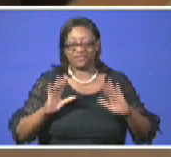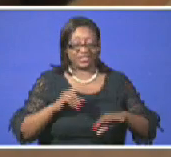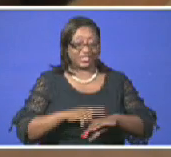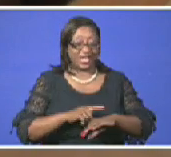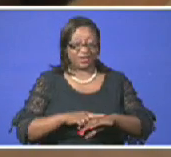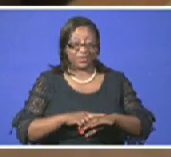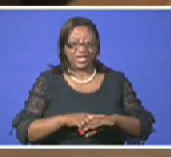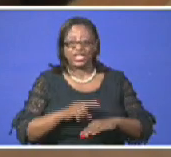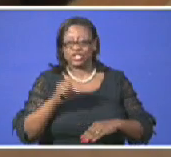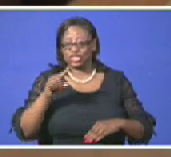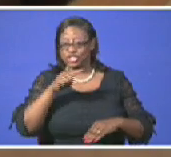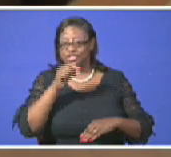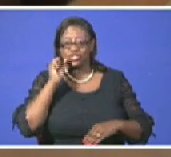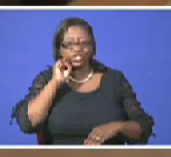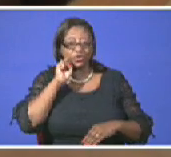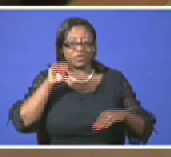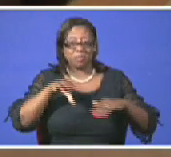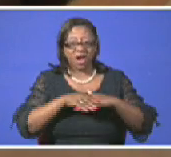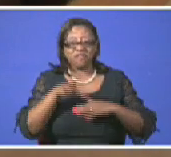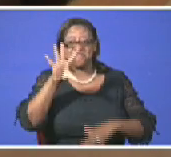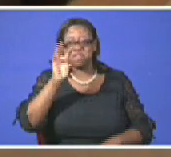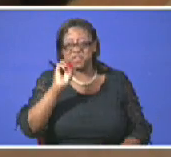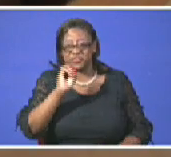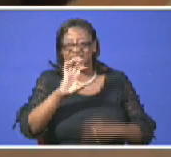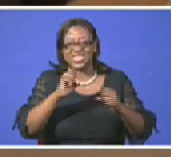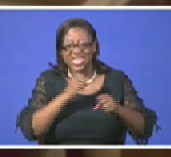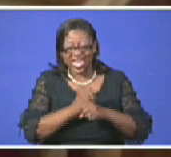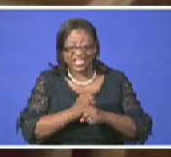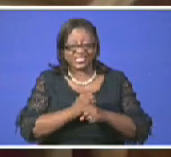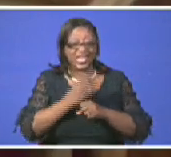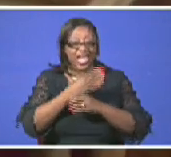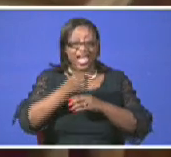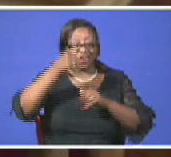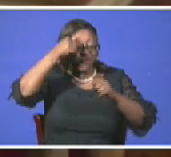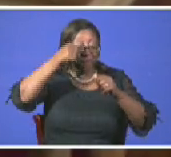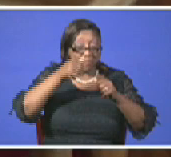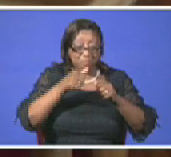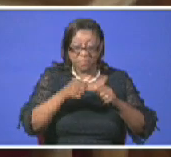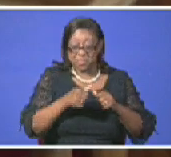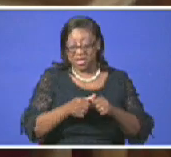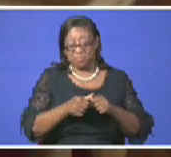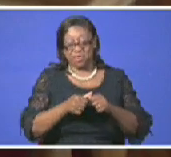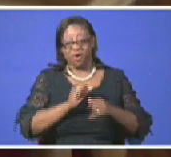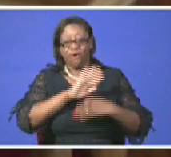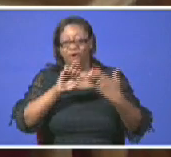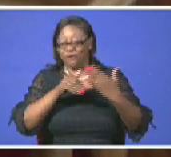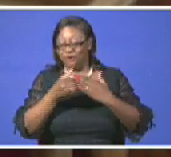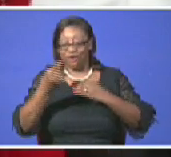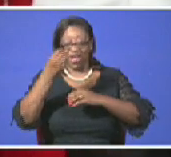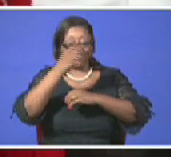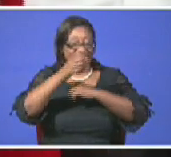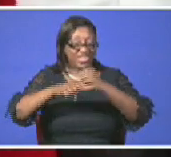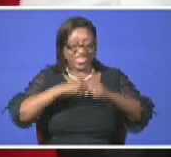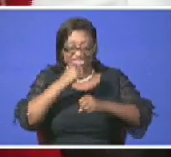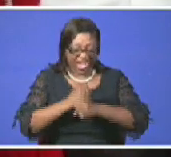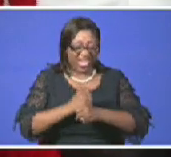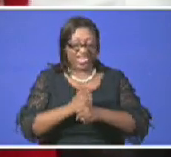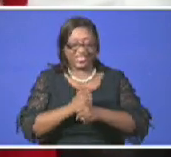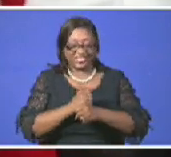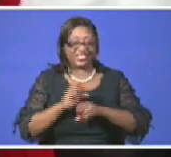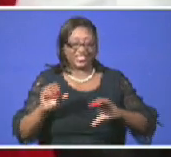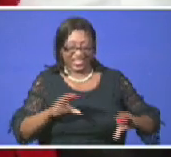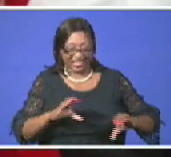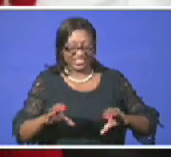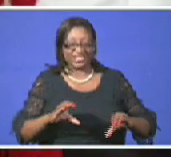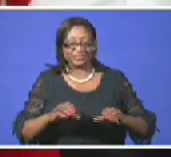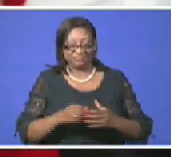was married to her husband for 50 years and recalled the fond memories of a special tradition while offering this piece of advice to